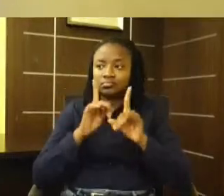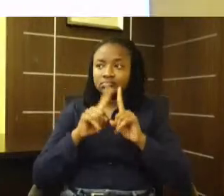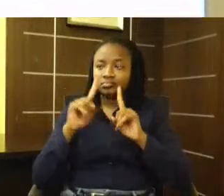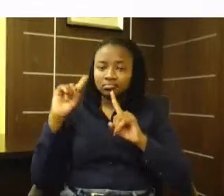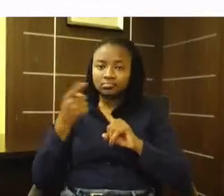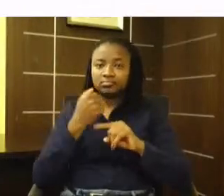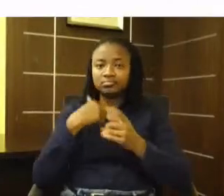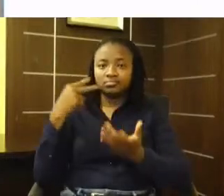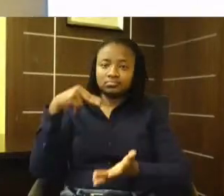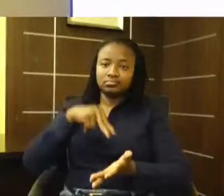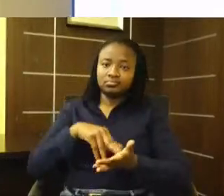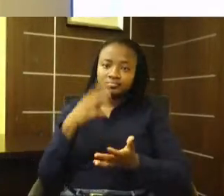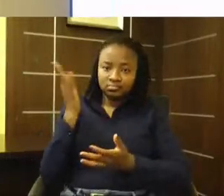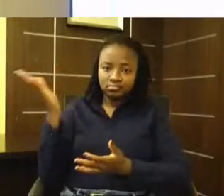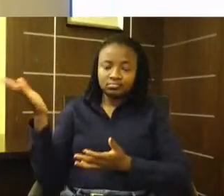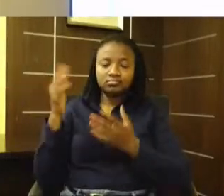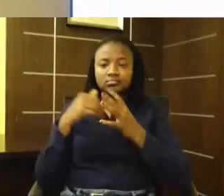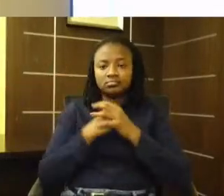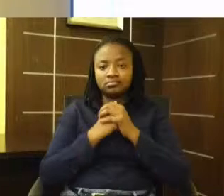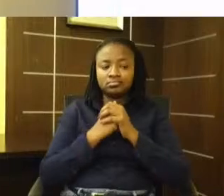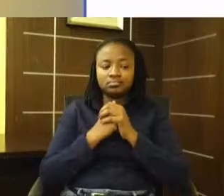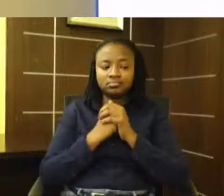now and